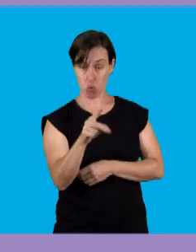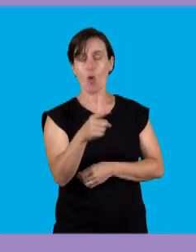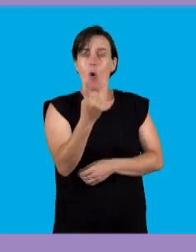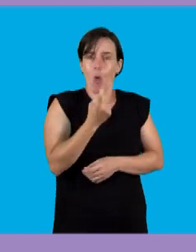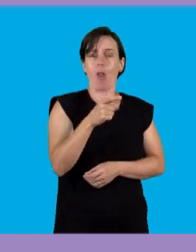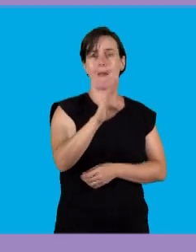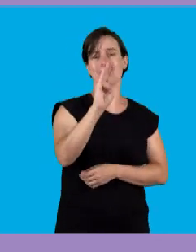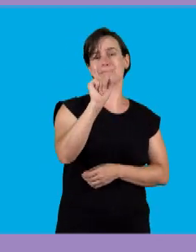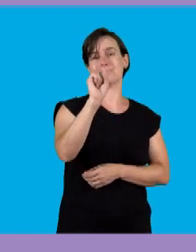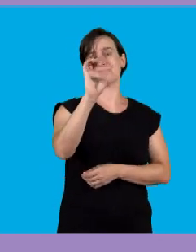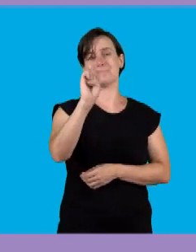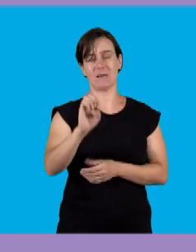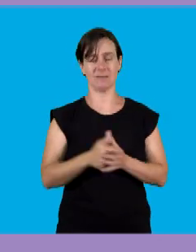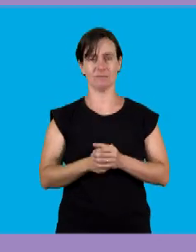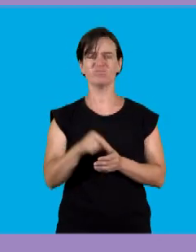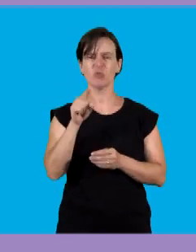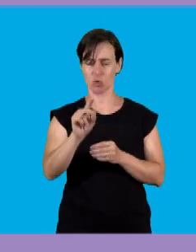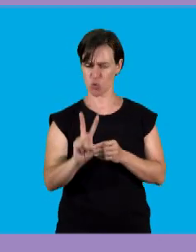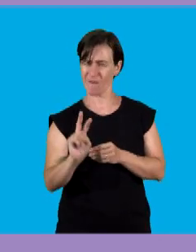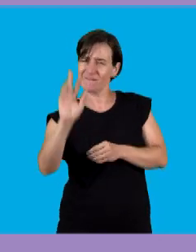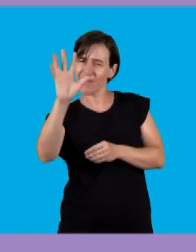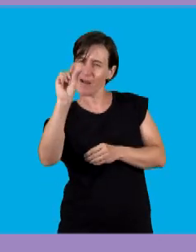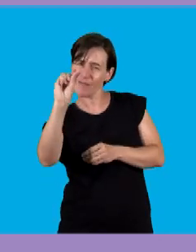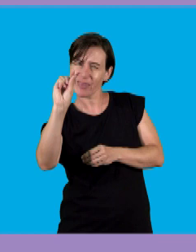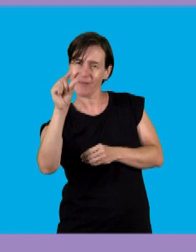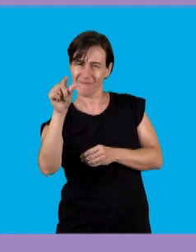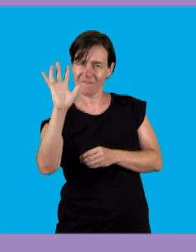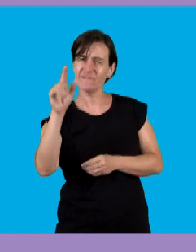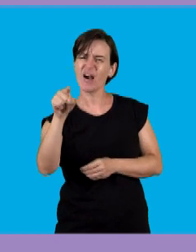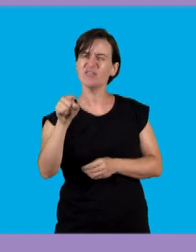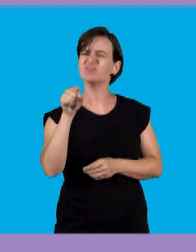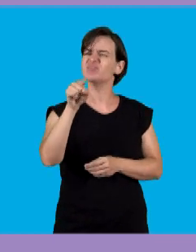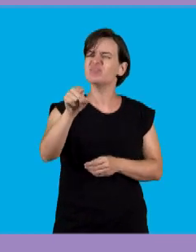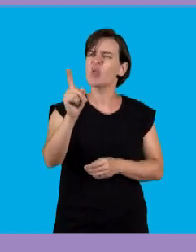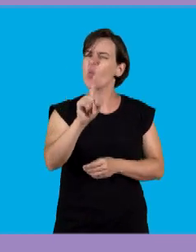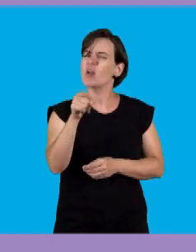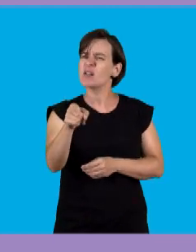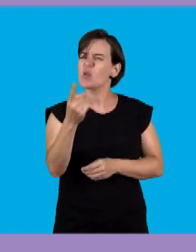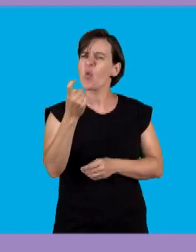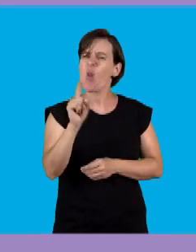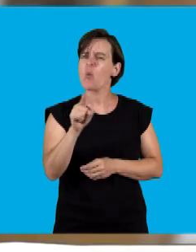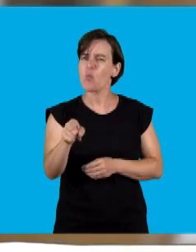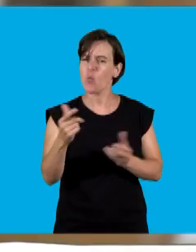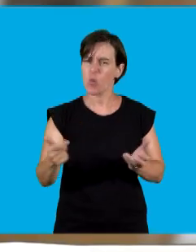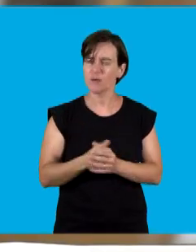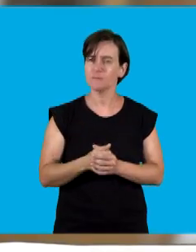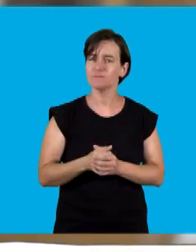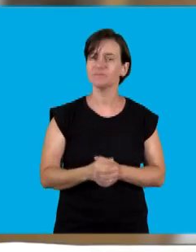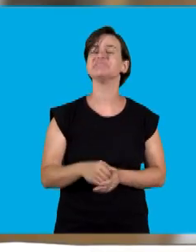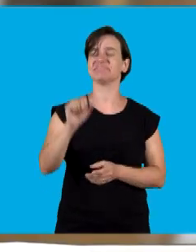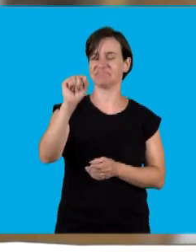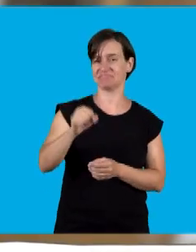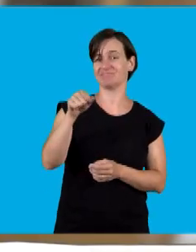within our power. What about that 5 over there? Do you know what role that 5 plays?